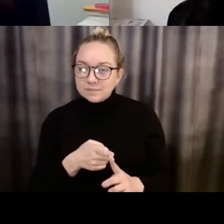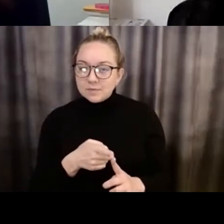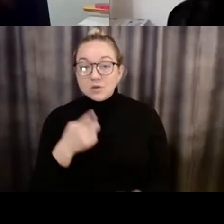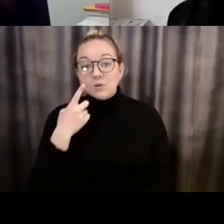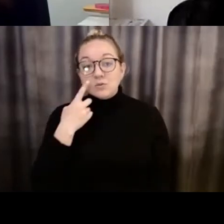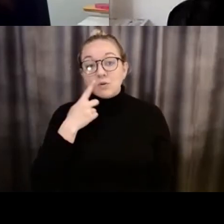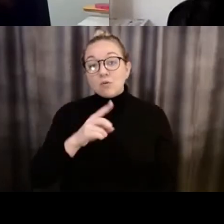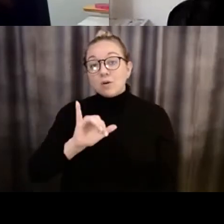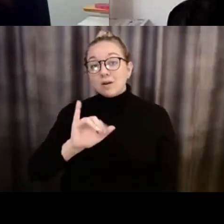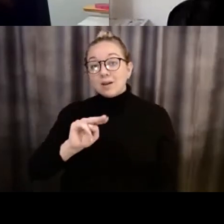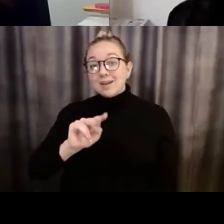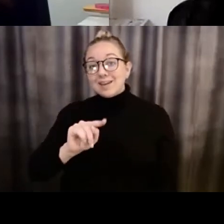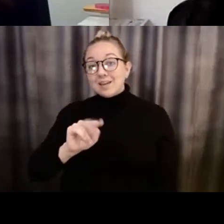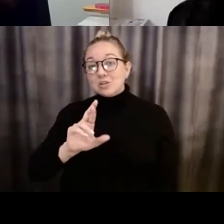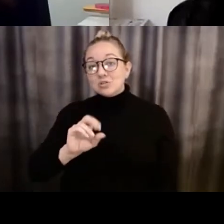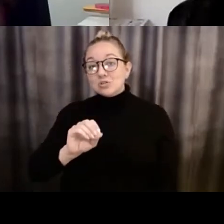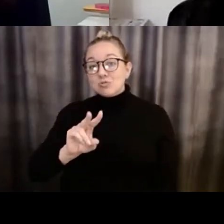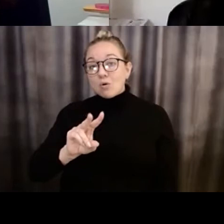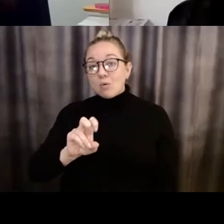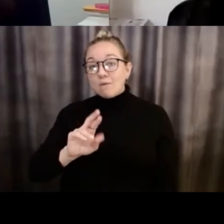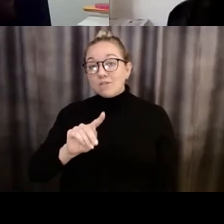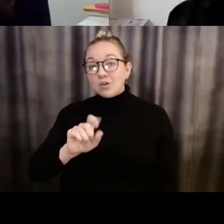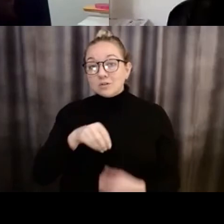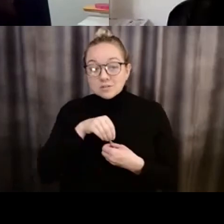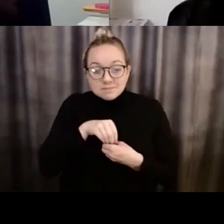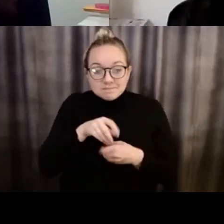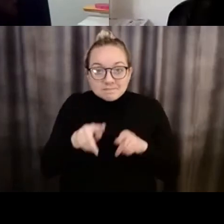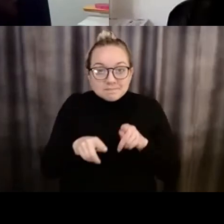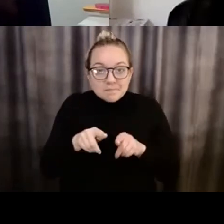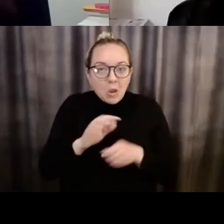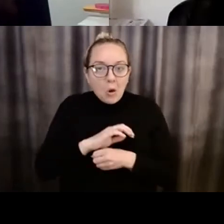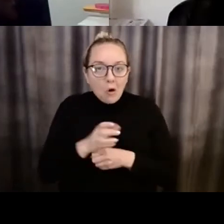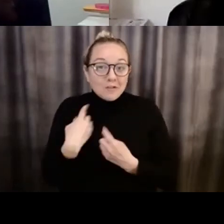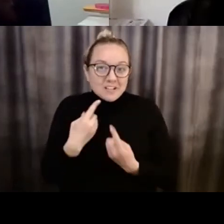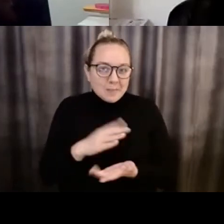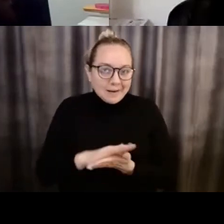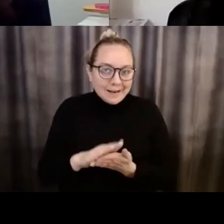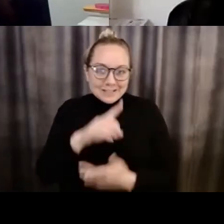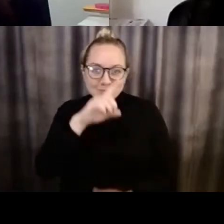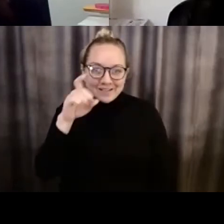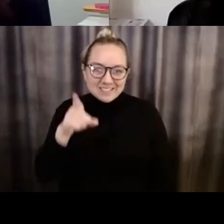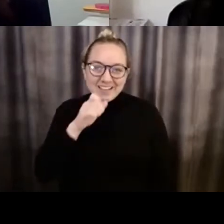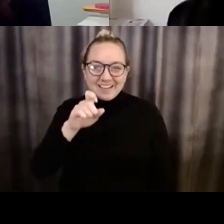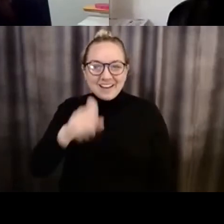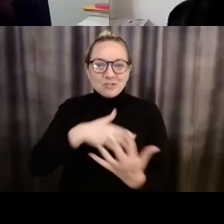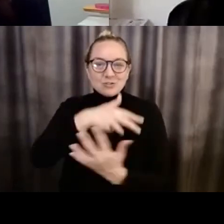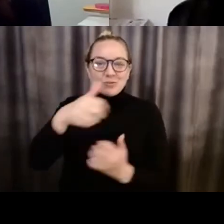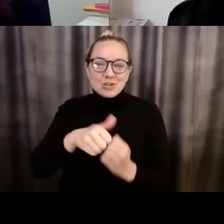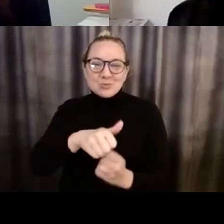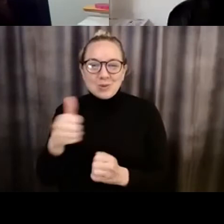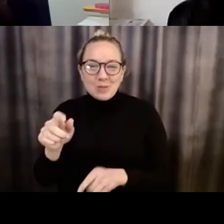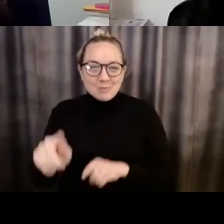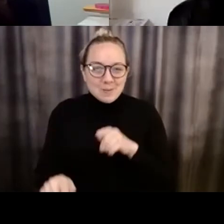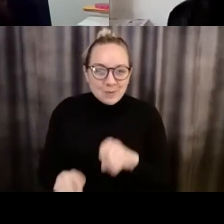introverts, COVID has been a blessing in that they didn't have to be around other people. It has been so hard